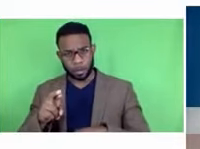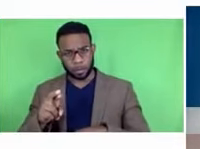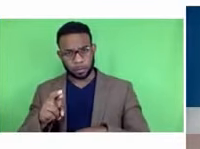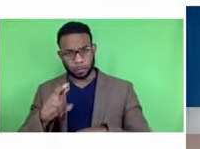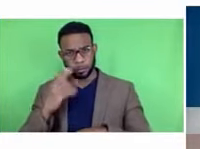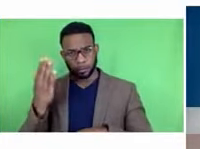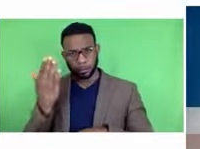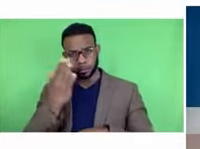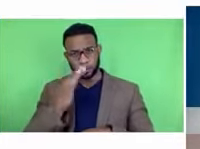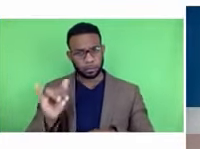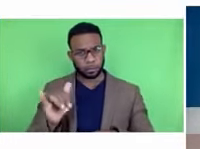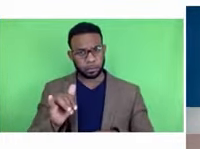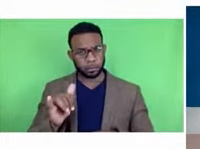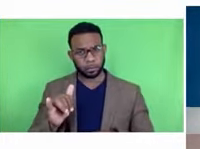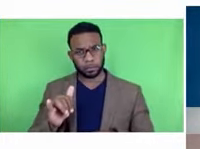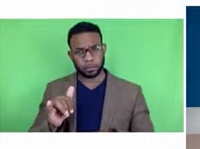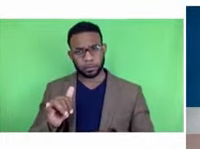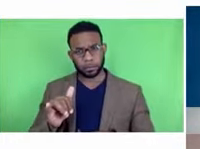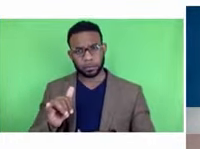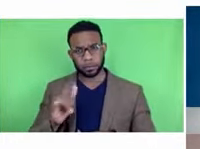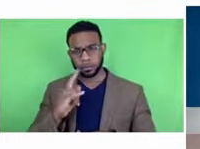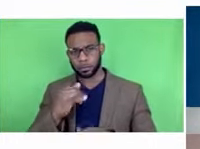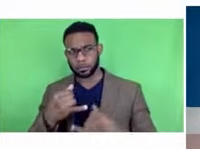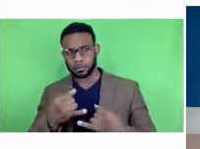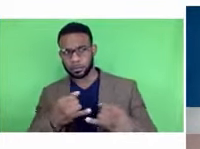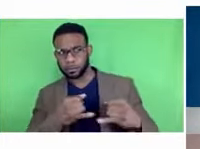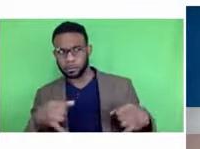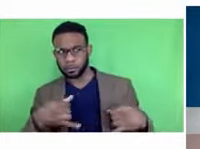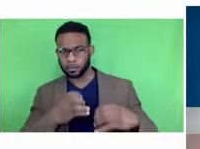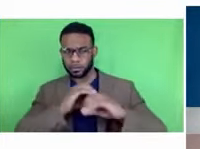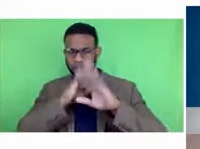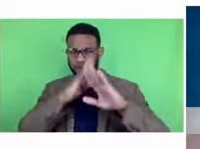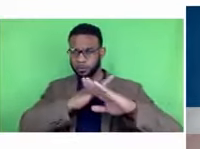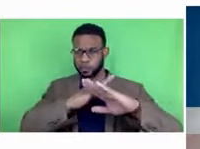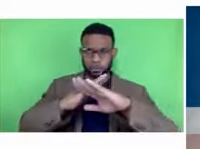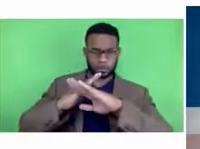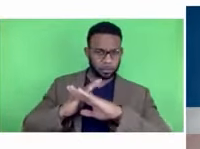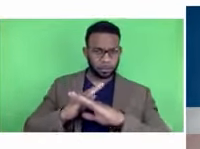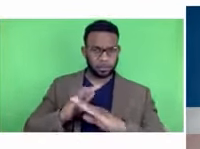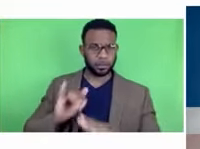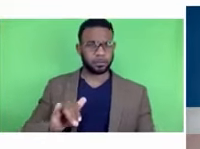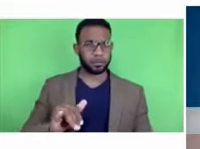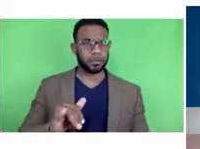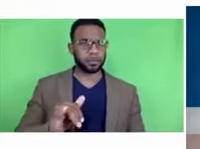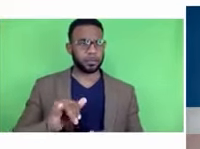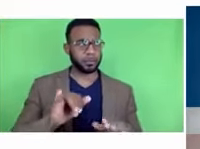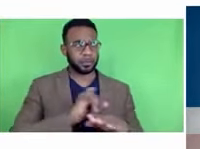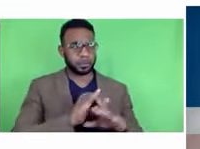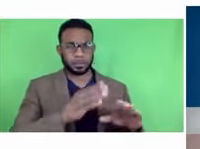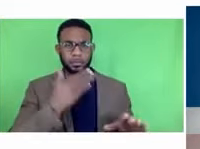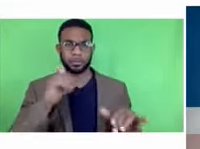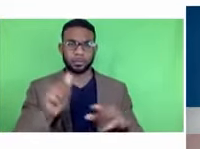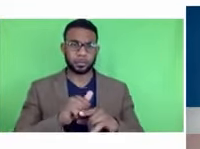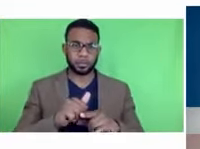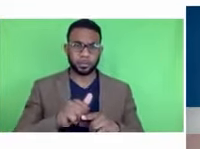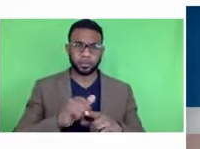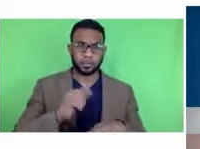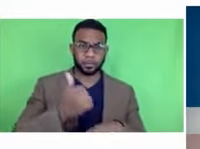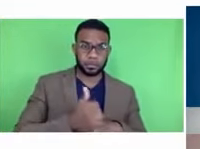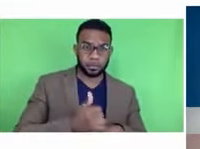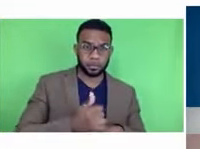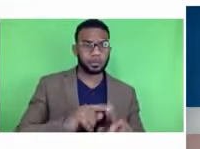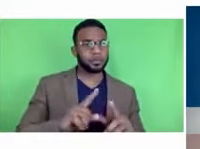like there were guardrails and there were clear guardrails that the industry and best practice is formulating. But